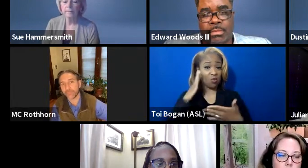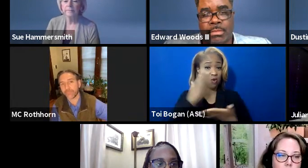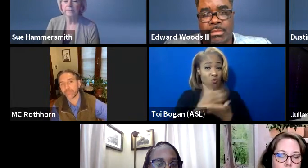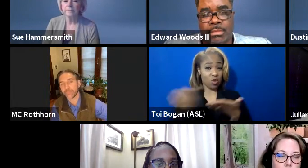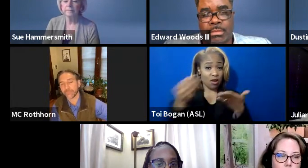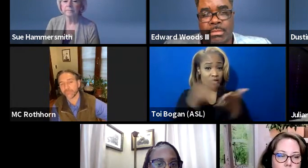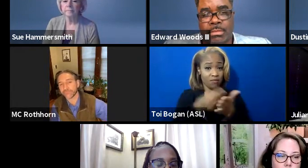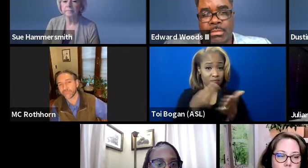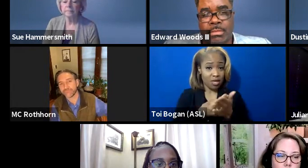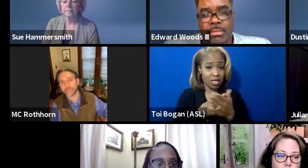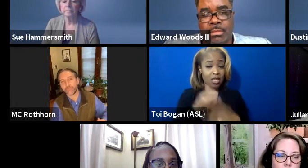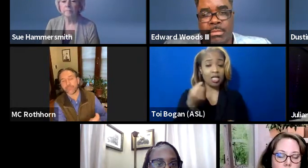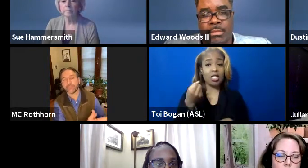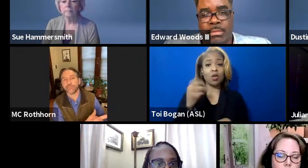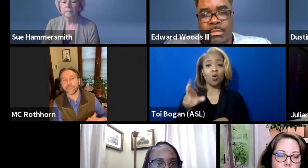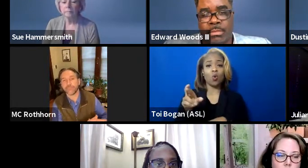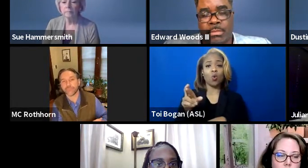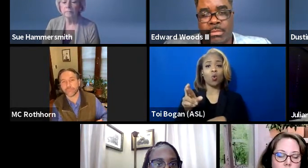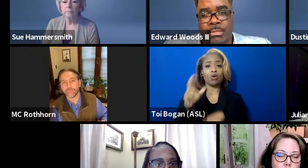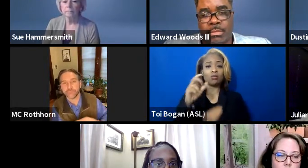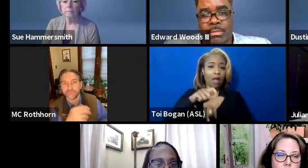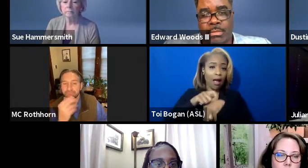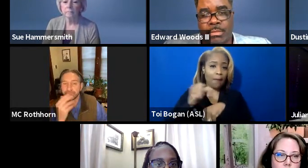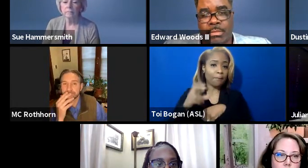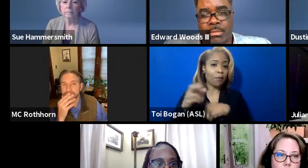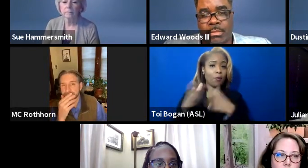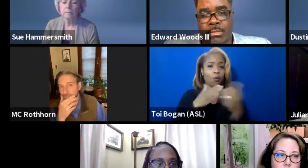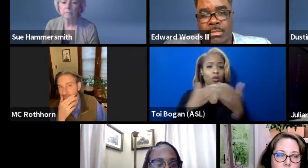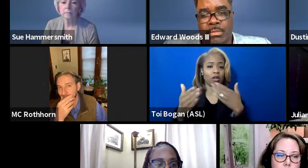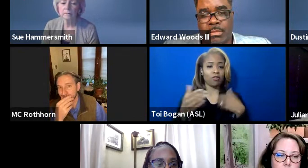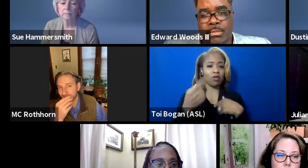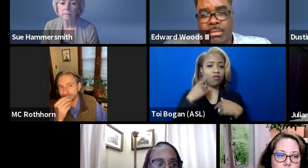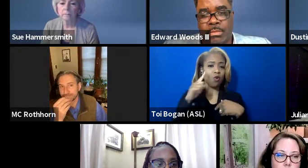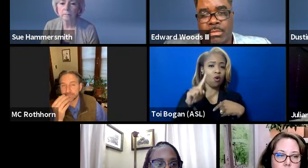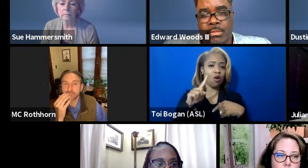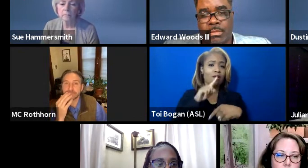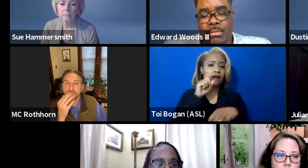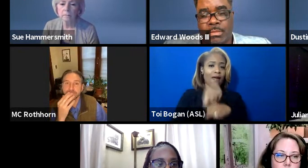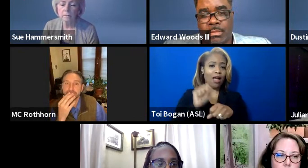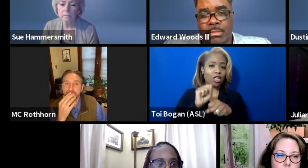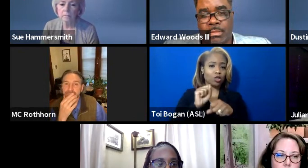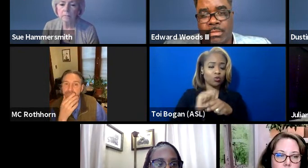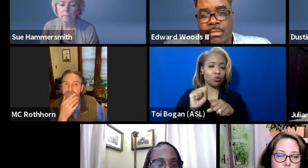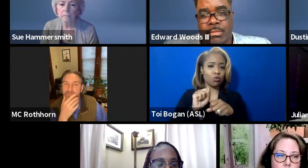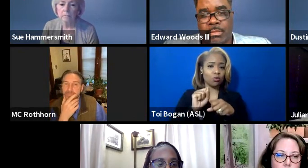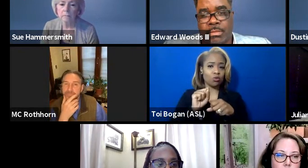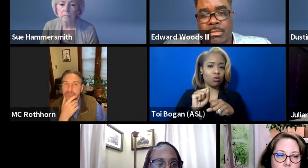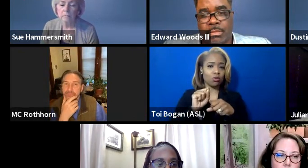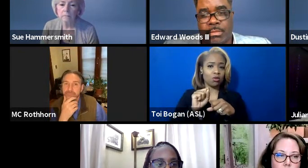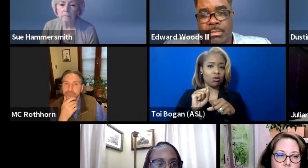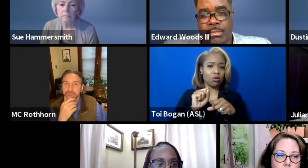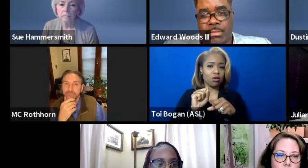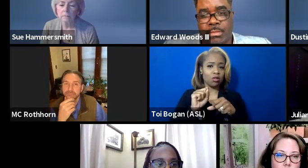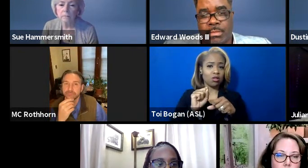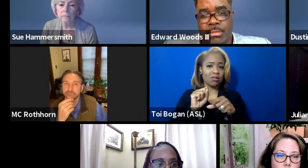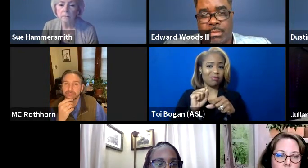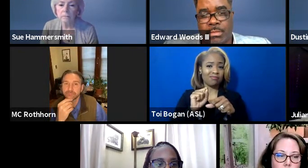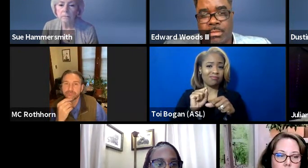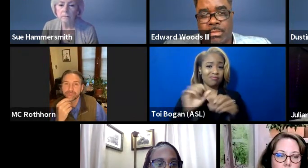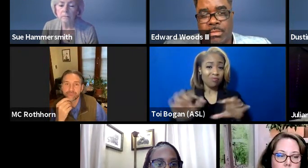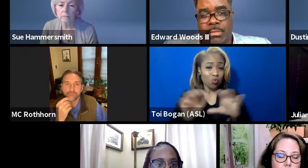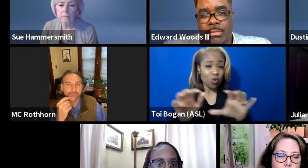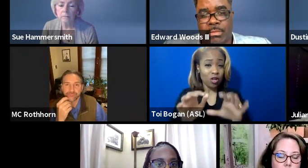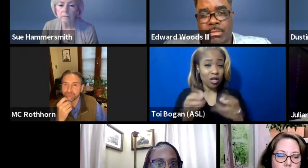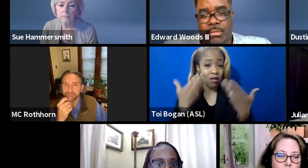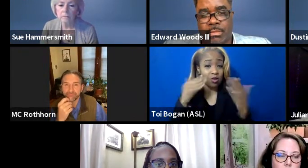money or time or whatever to do the actual work that we're supposed to do. I don't know if anyone else is feeling that way, but